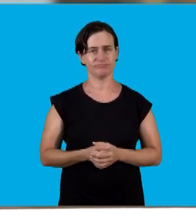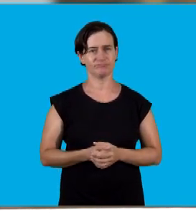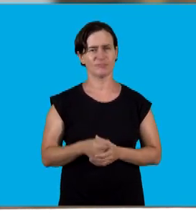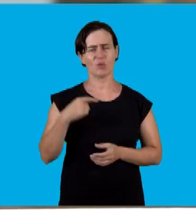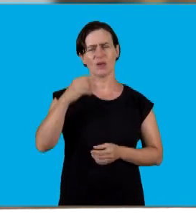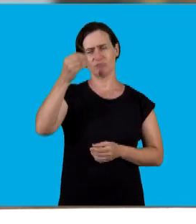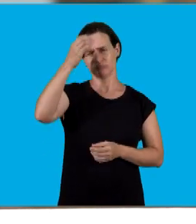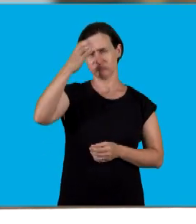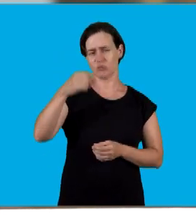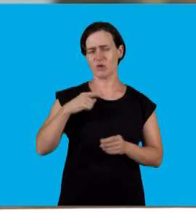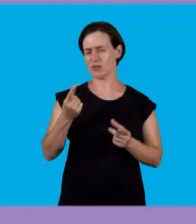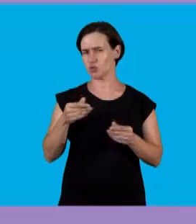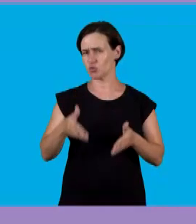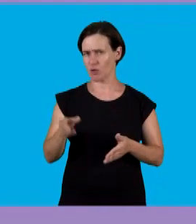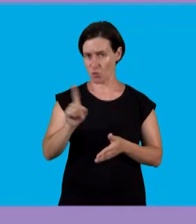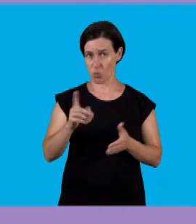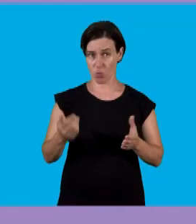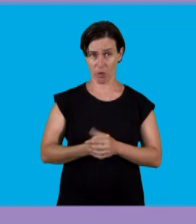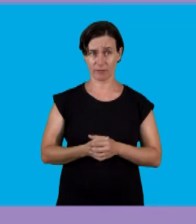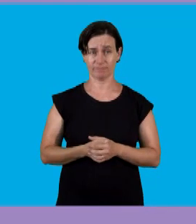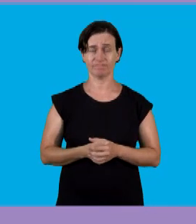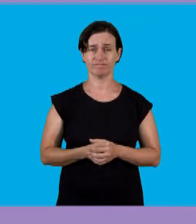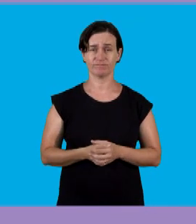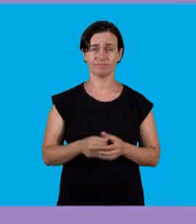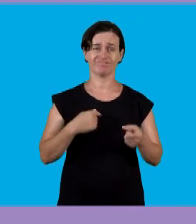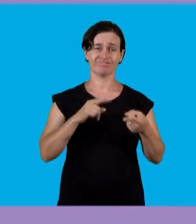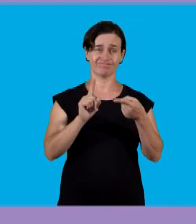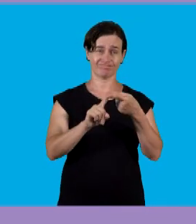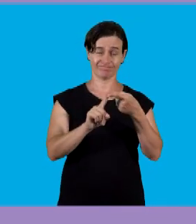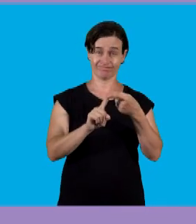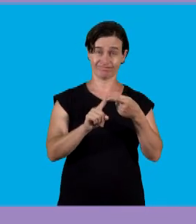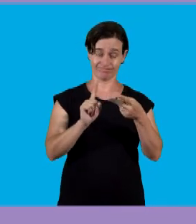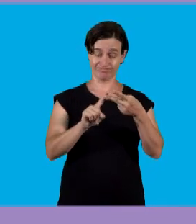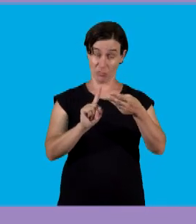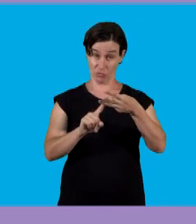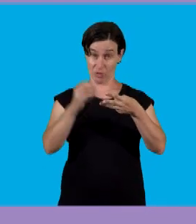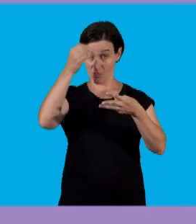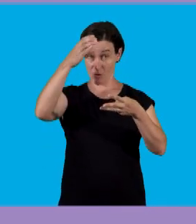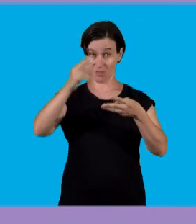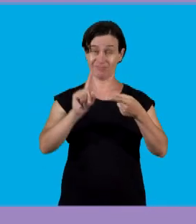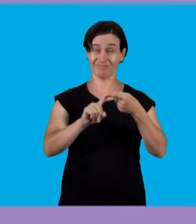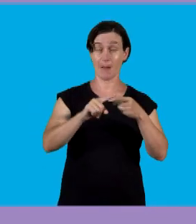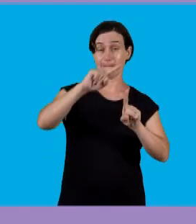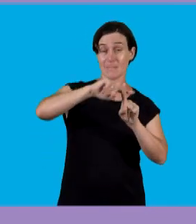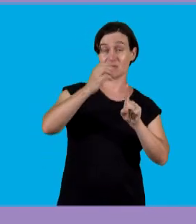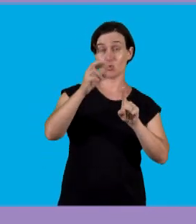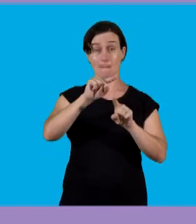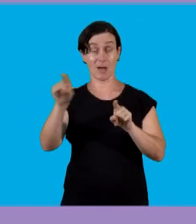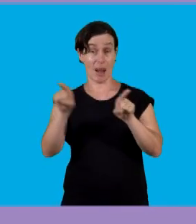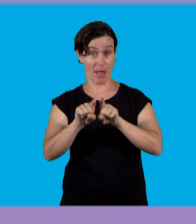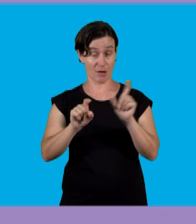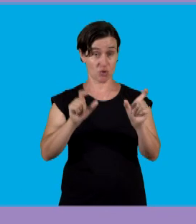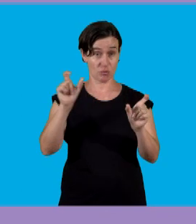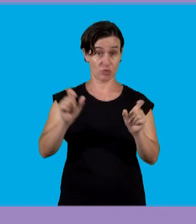look at our concept map again. So we looked at three concepts, and that was to add and subtract the like